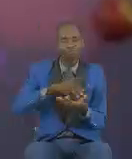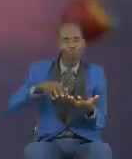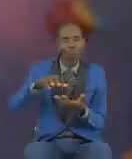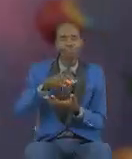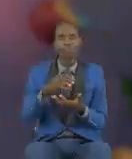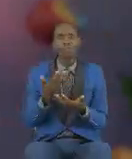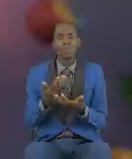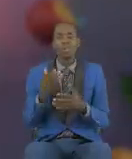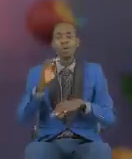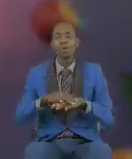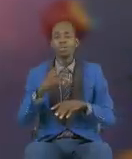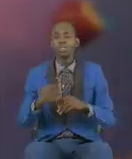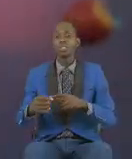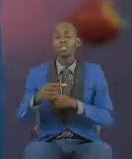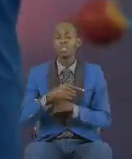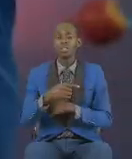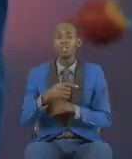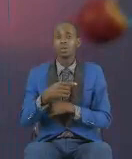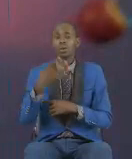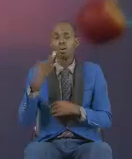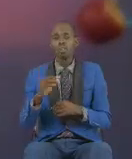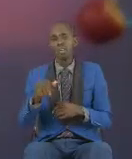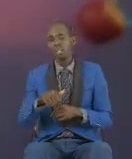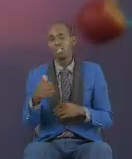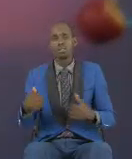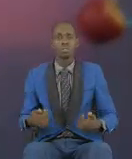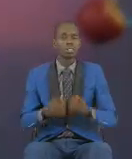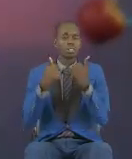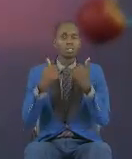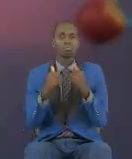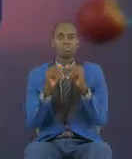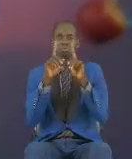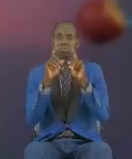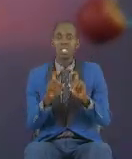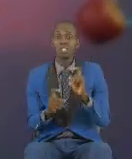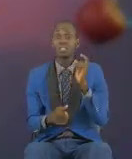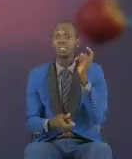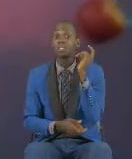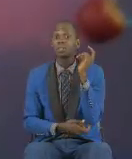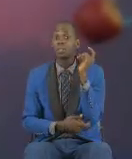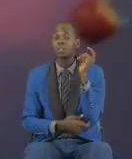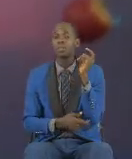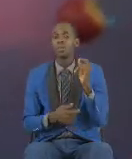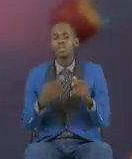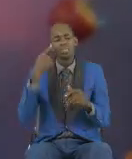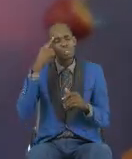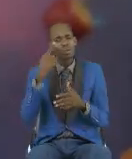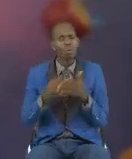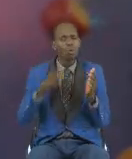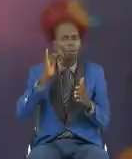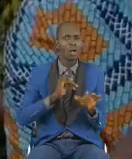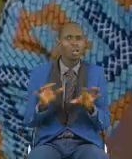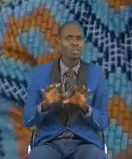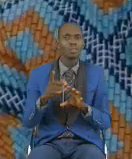any challenge, any trial, any temptation, while you're saying, what will I do? The grace of God will